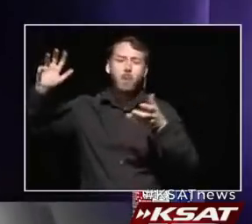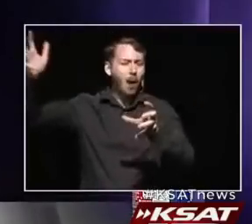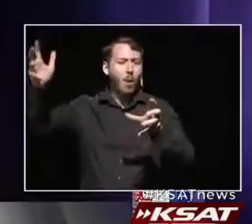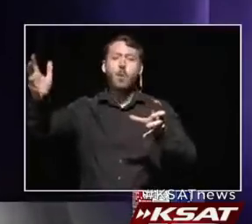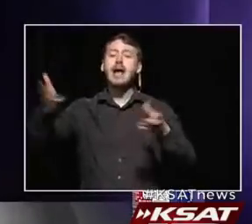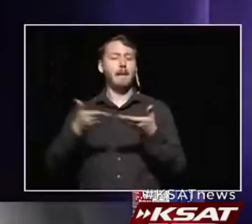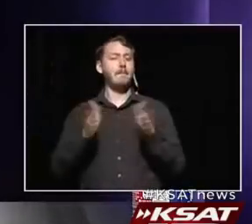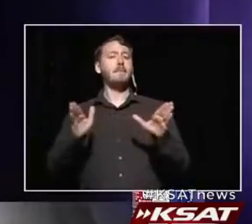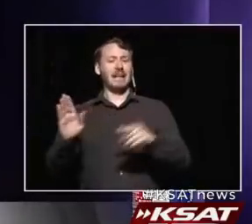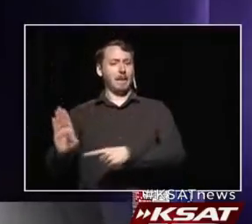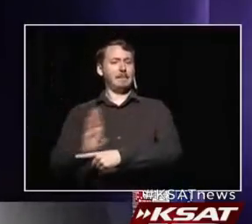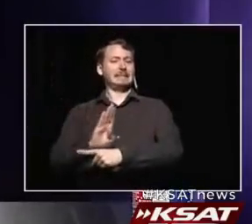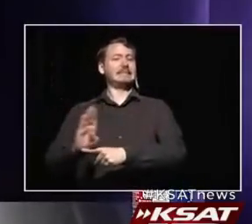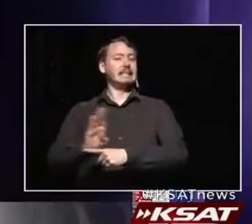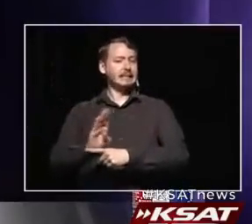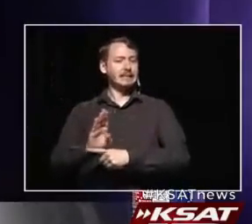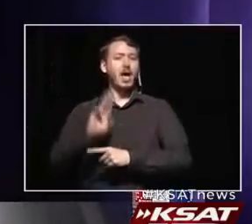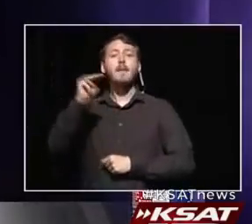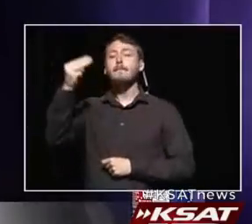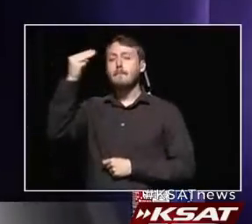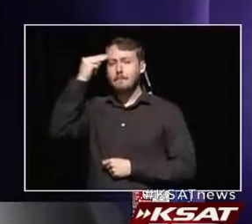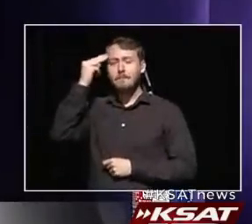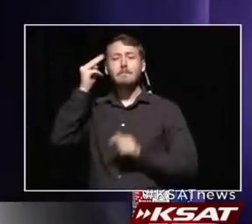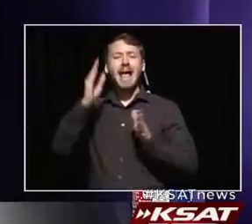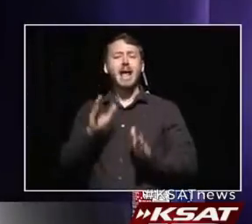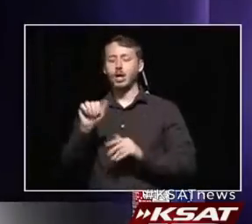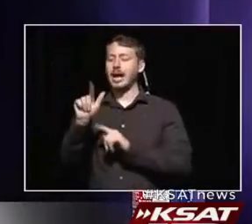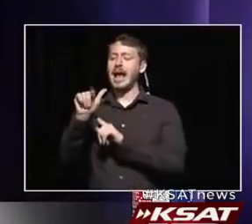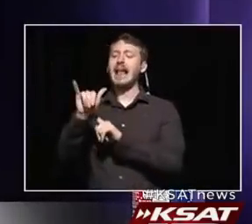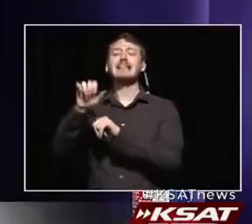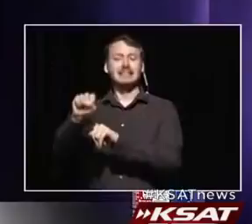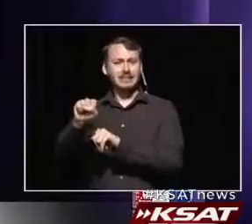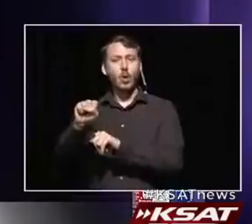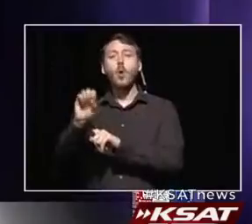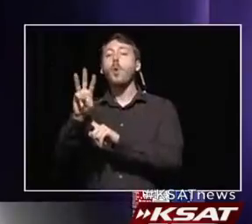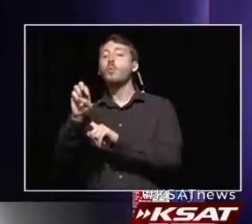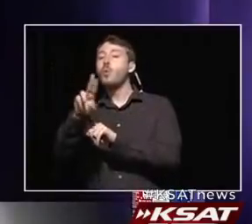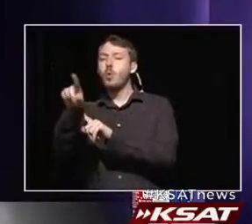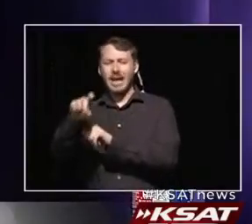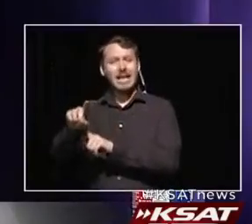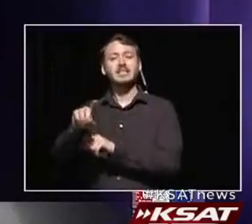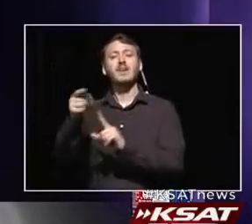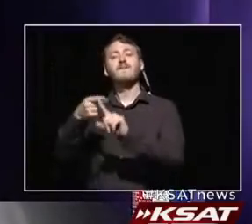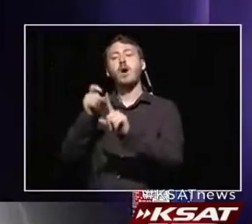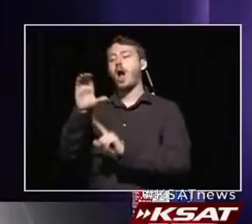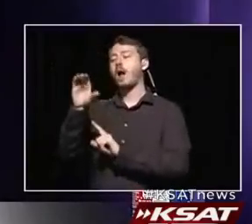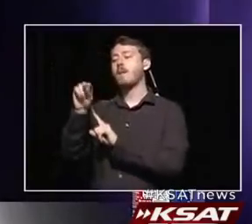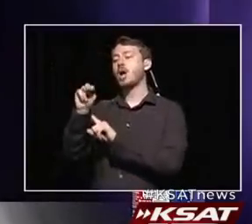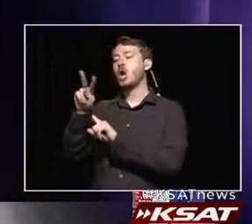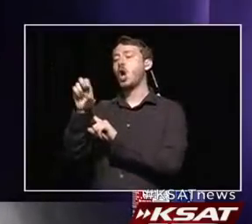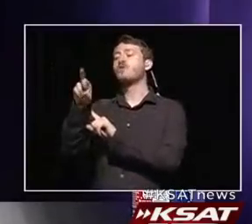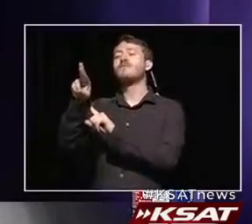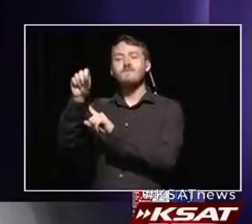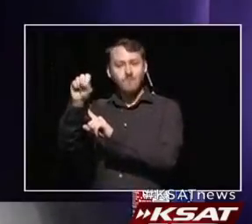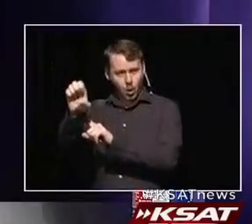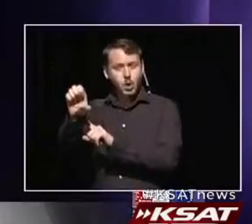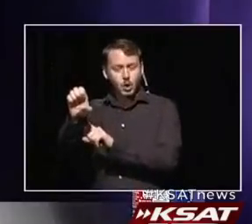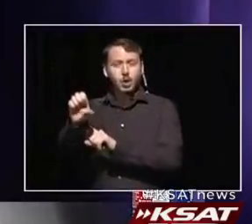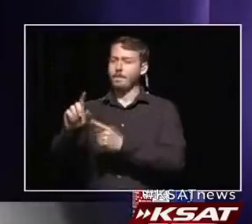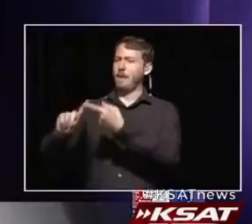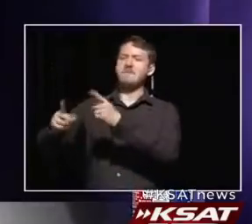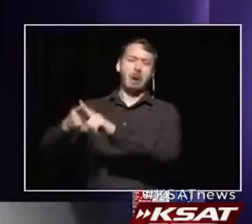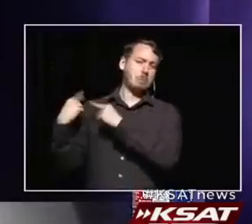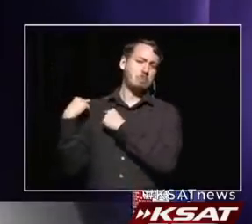public sector. Mayor Al Suarez of Converse has been a friend for a long, long time. And just today,